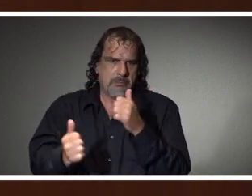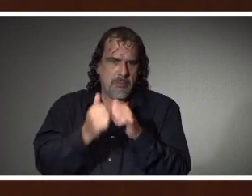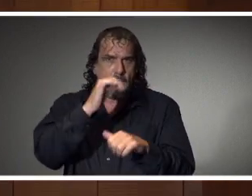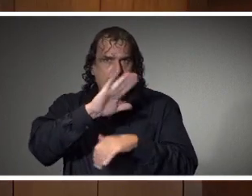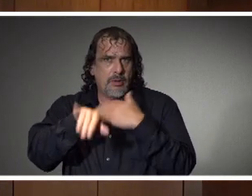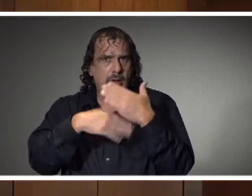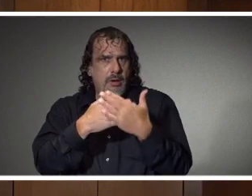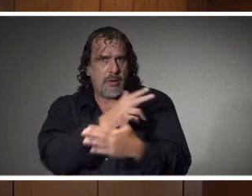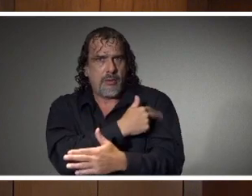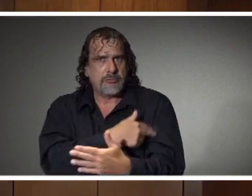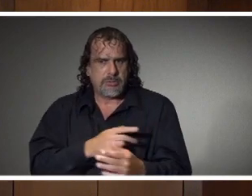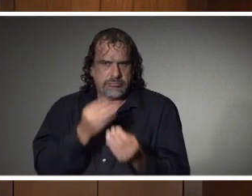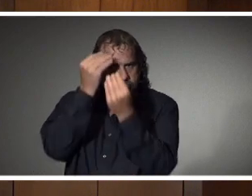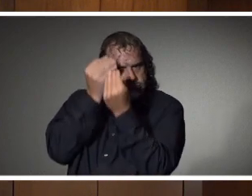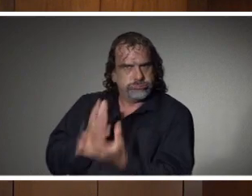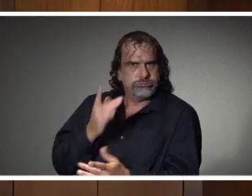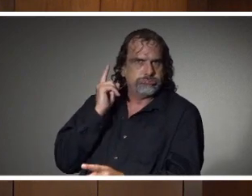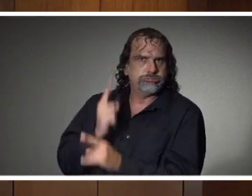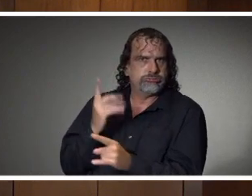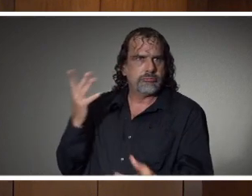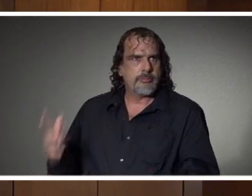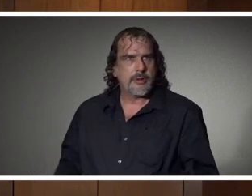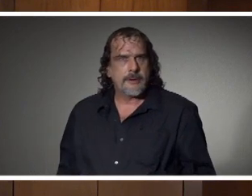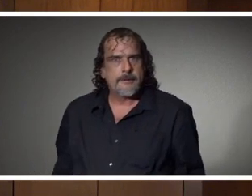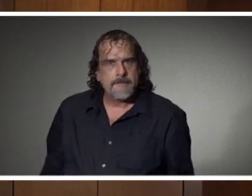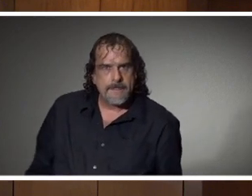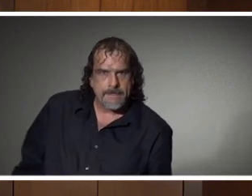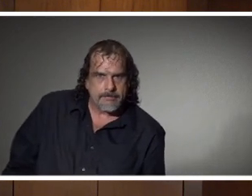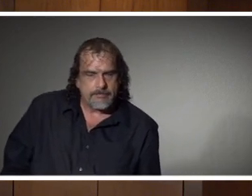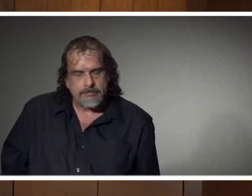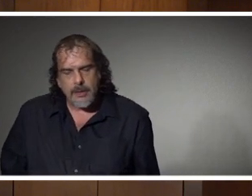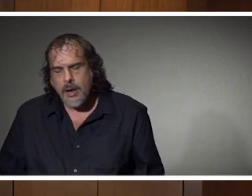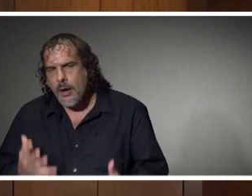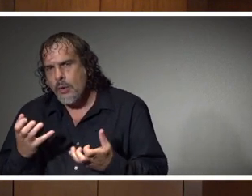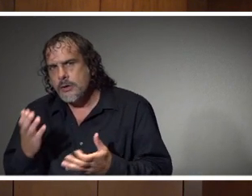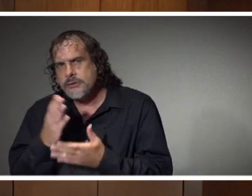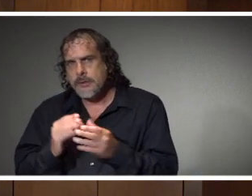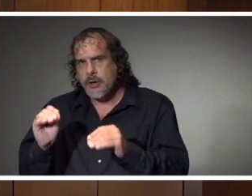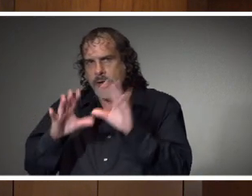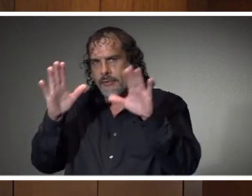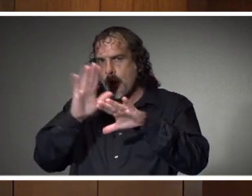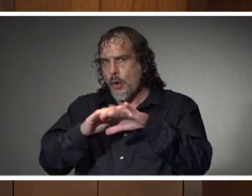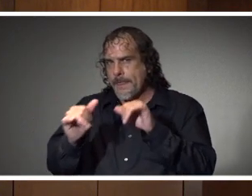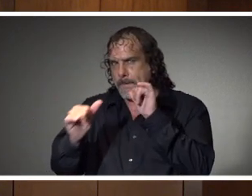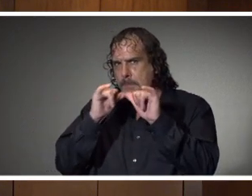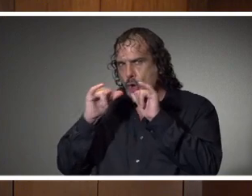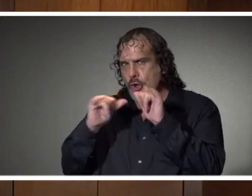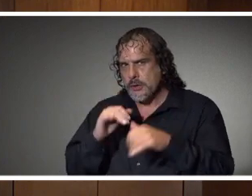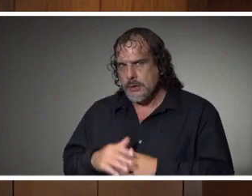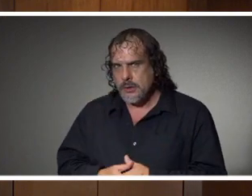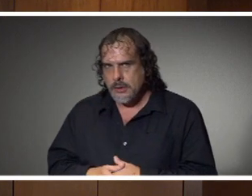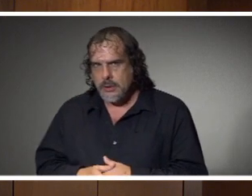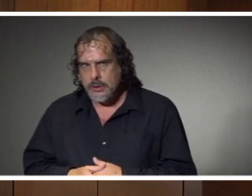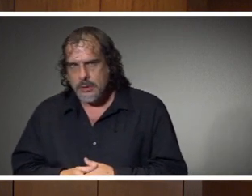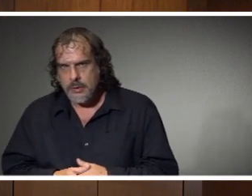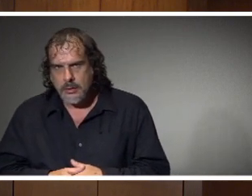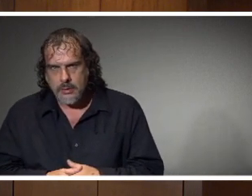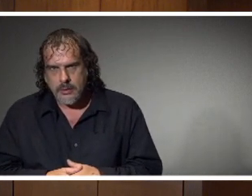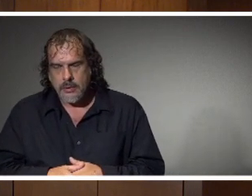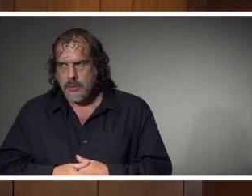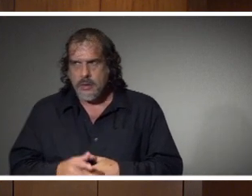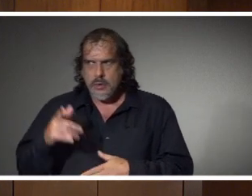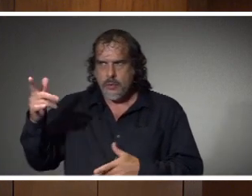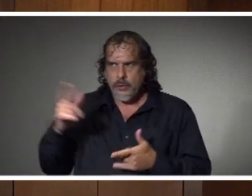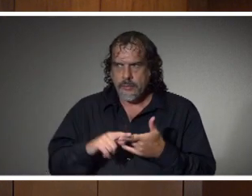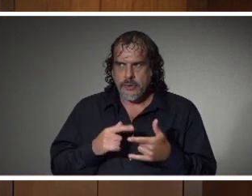useful. Yes, sir. And I just want to get some clarification on bars. If you did move forward with having to close